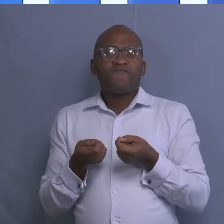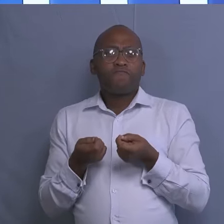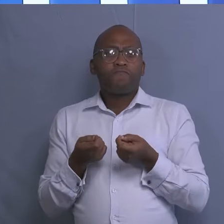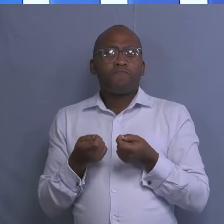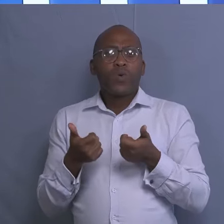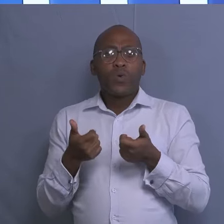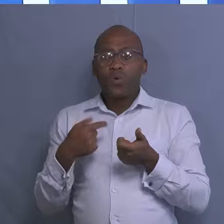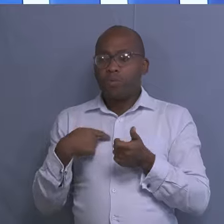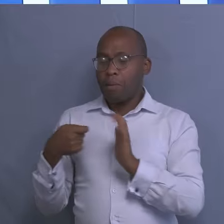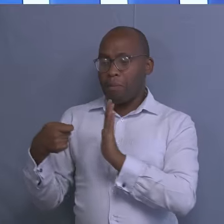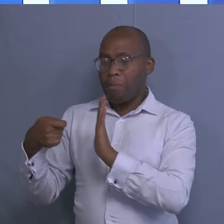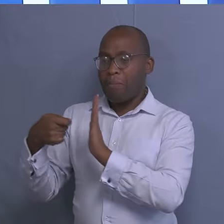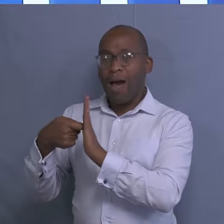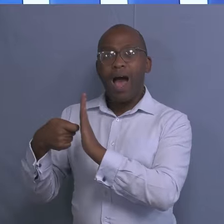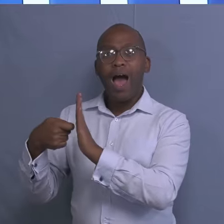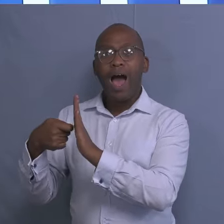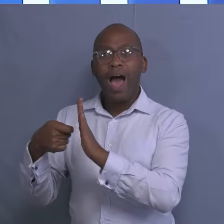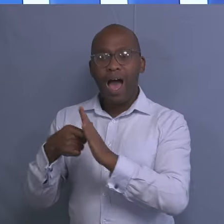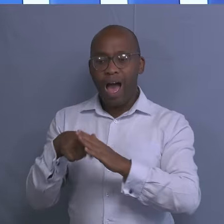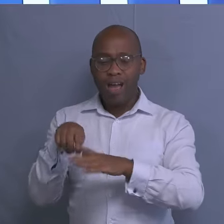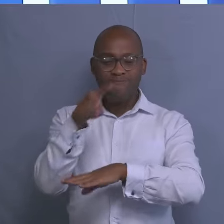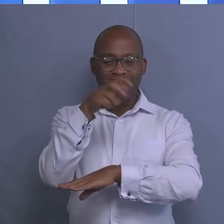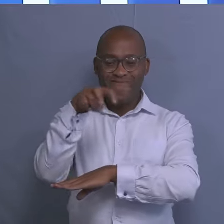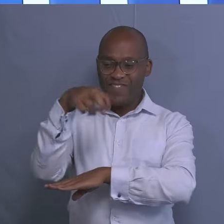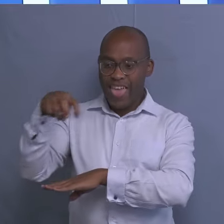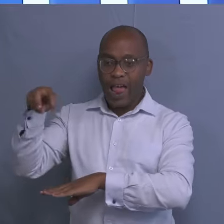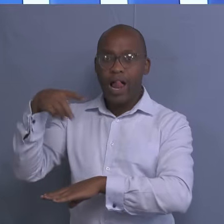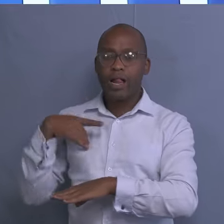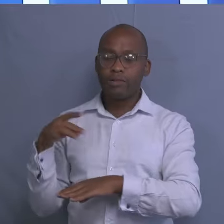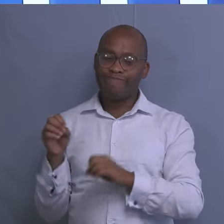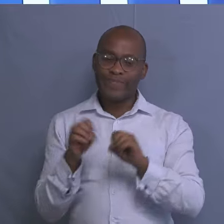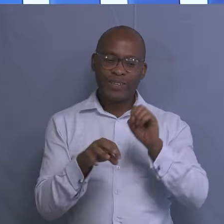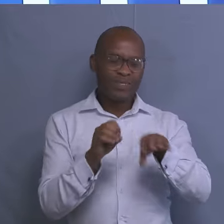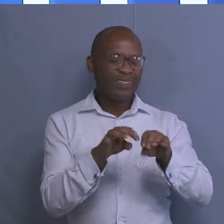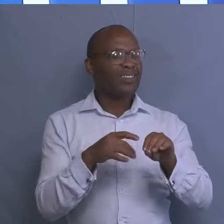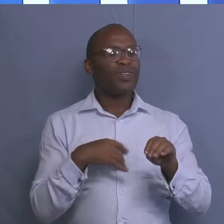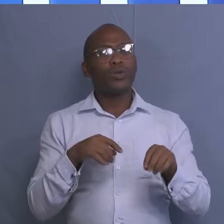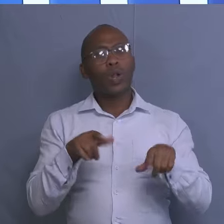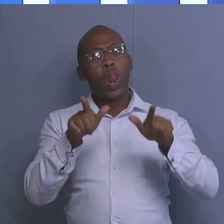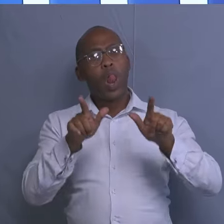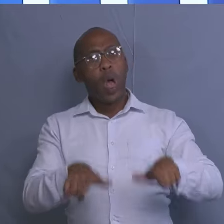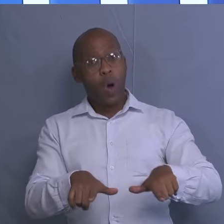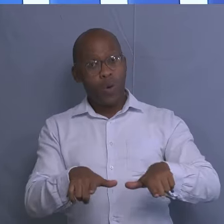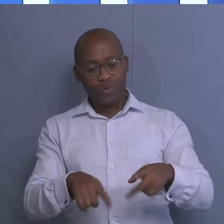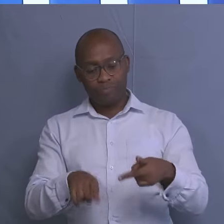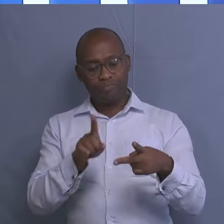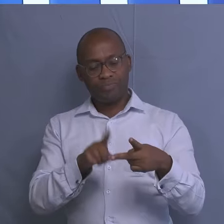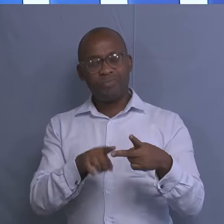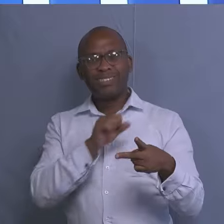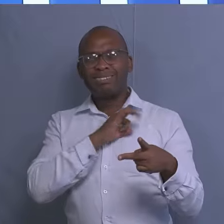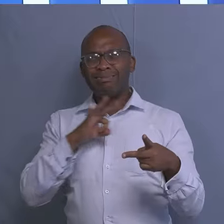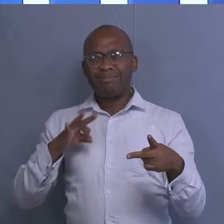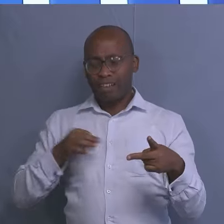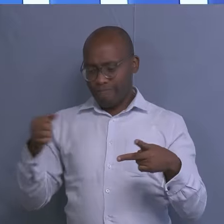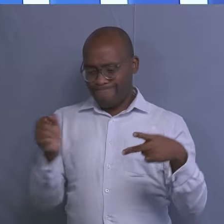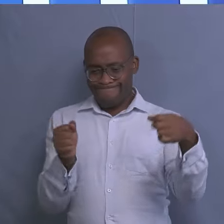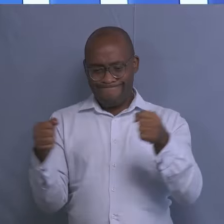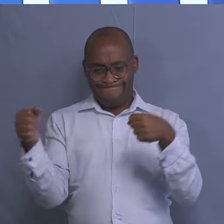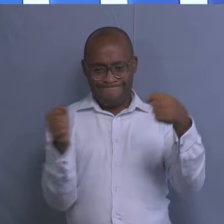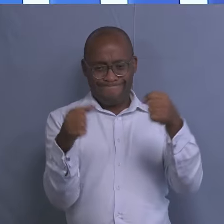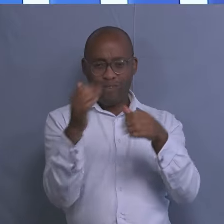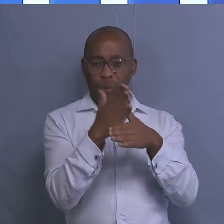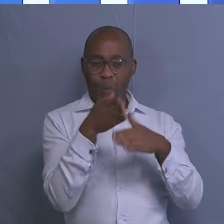crop production. There's low labor input. You don't need too many workers. Easier